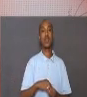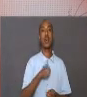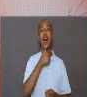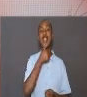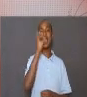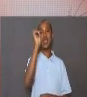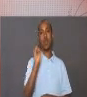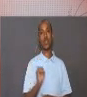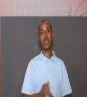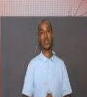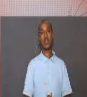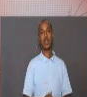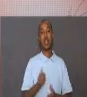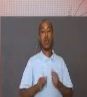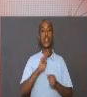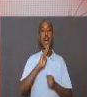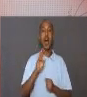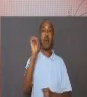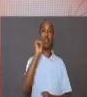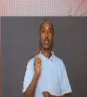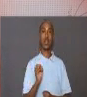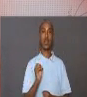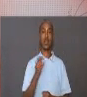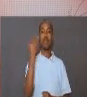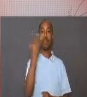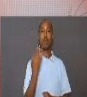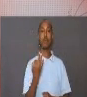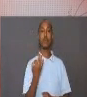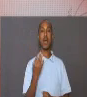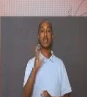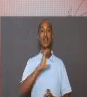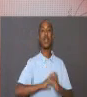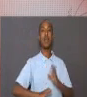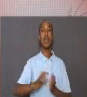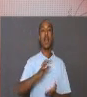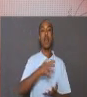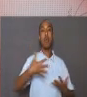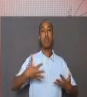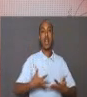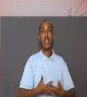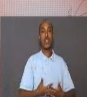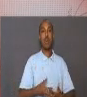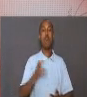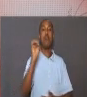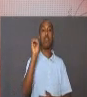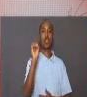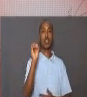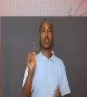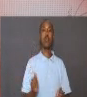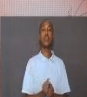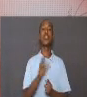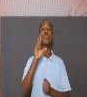about acidic oxides, which are oxides formed by the chemical combination